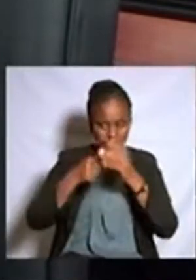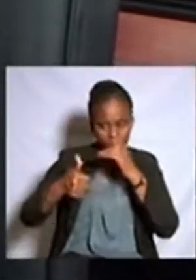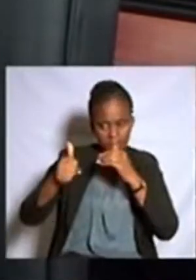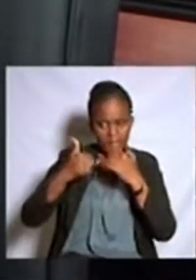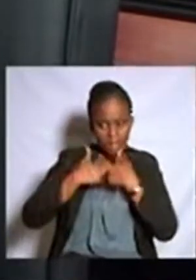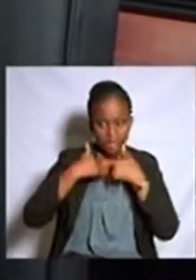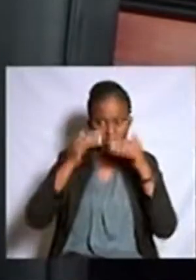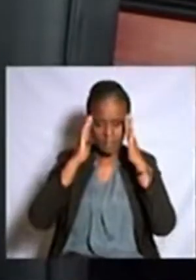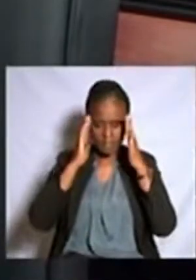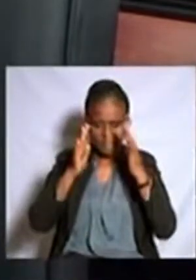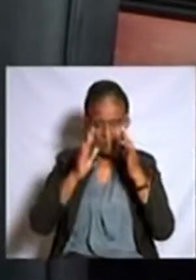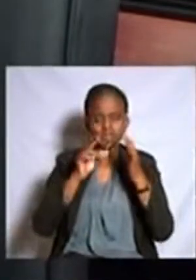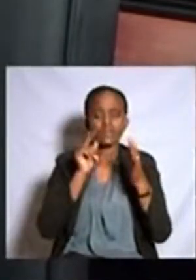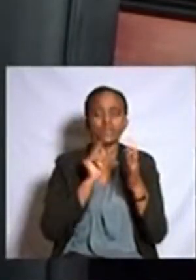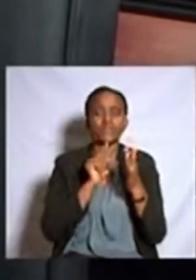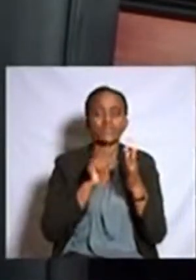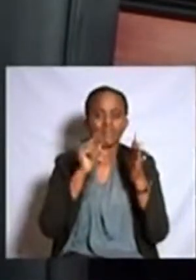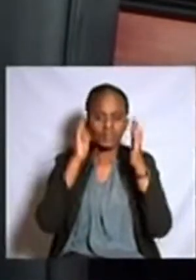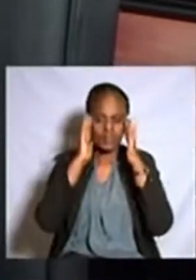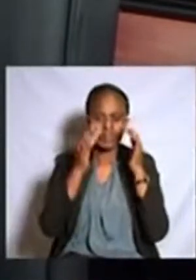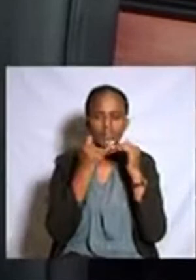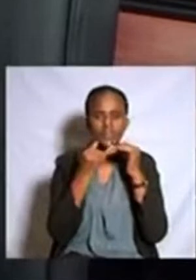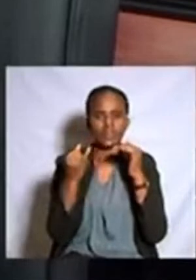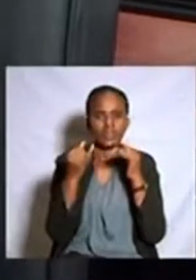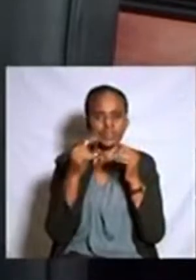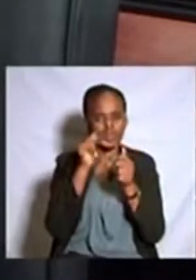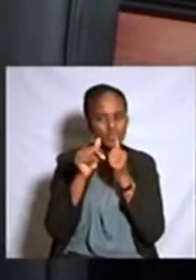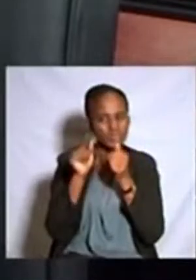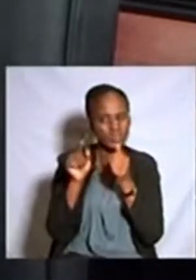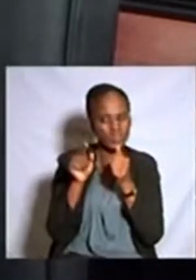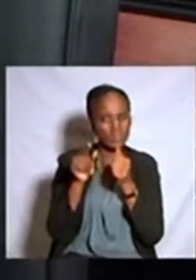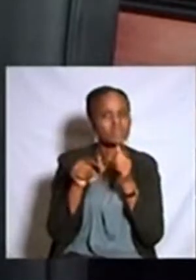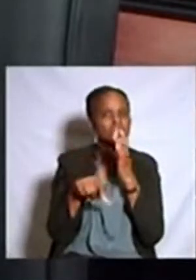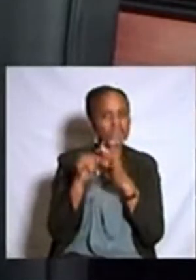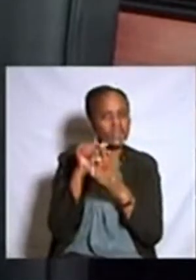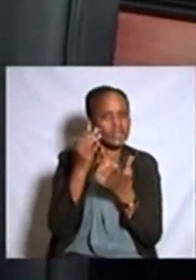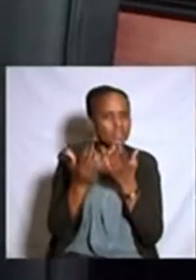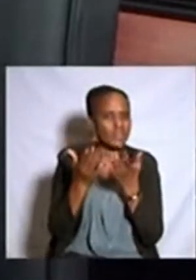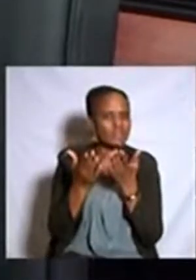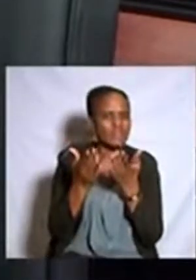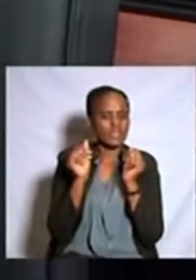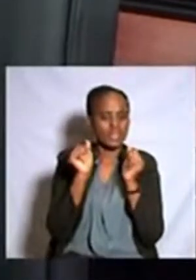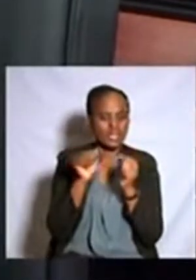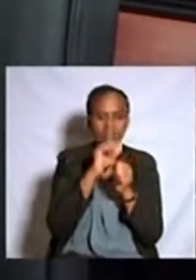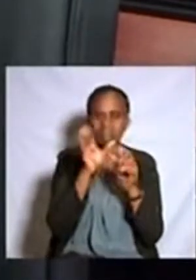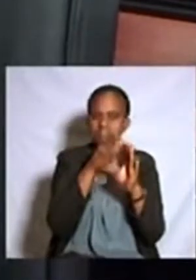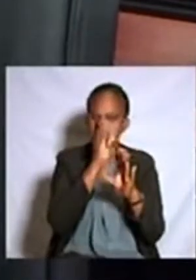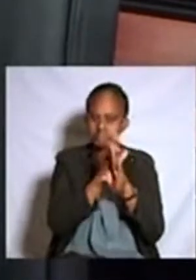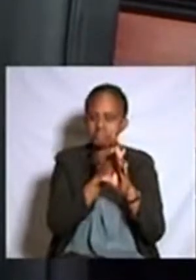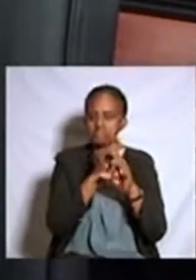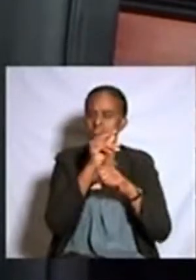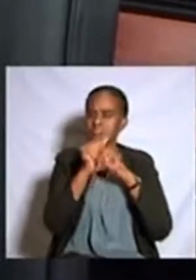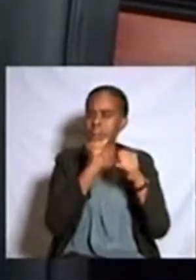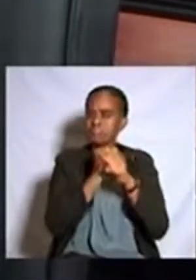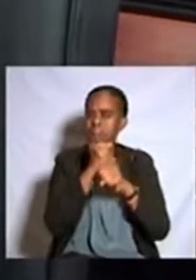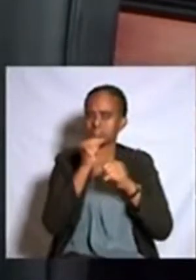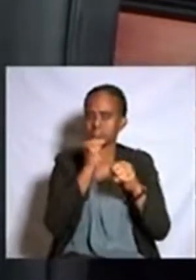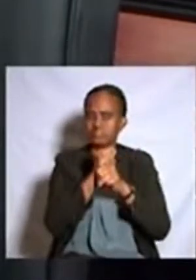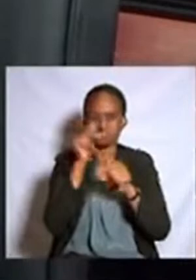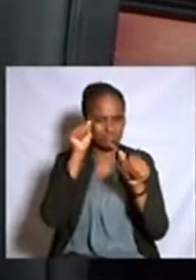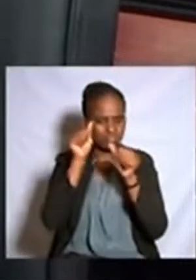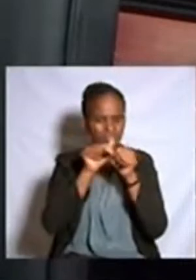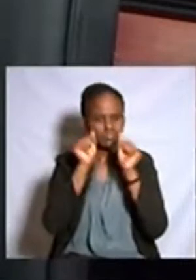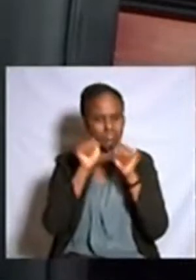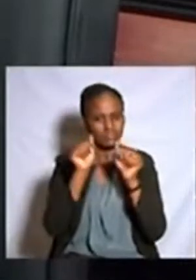to attend to our particular issues. So because of that, you find that maybe it might go even over the period which we would have agreed upon